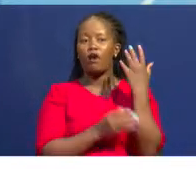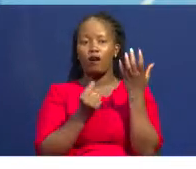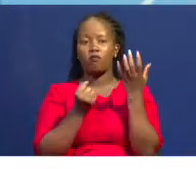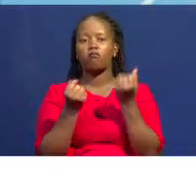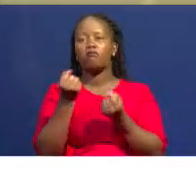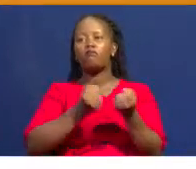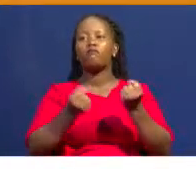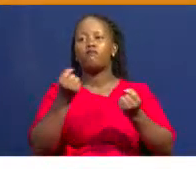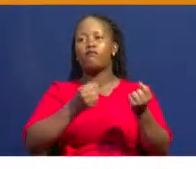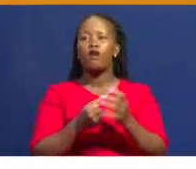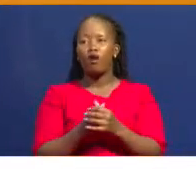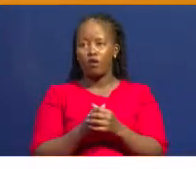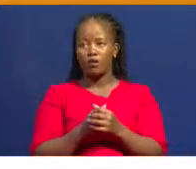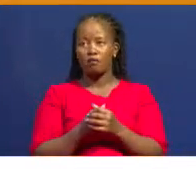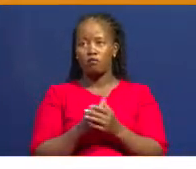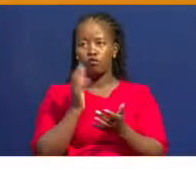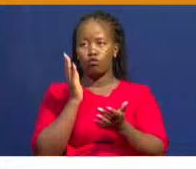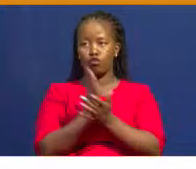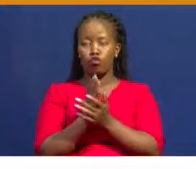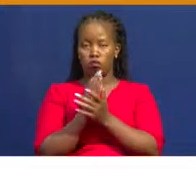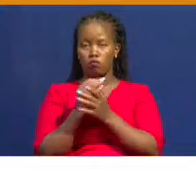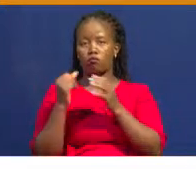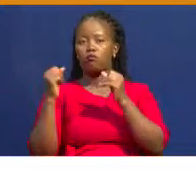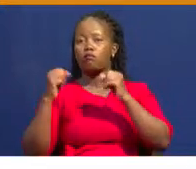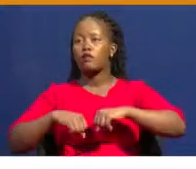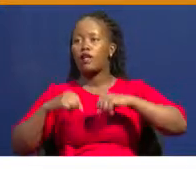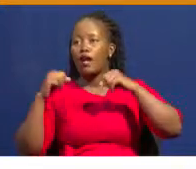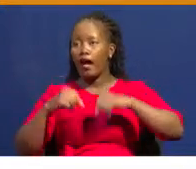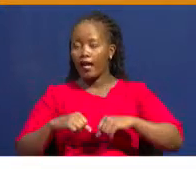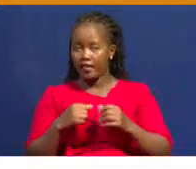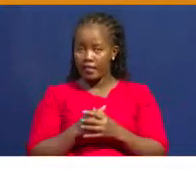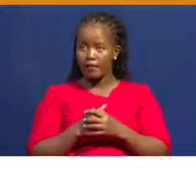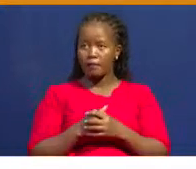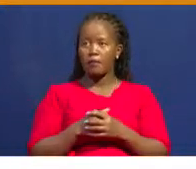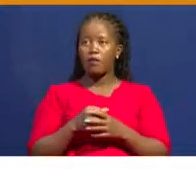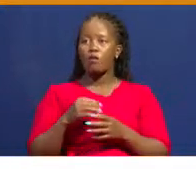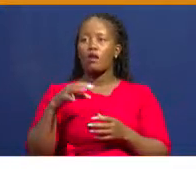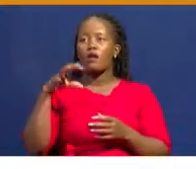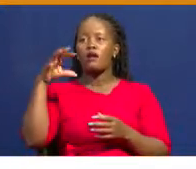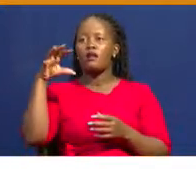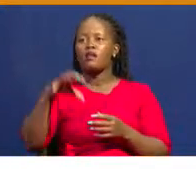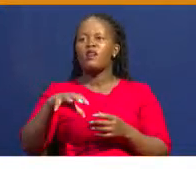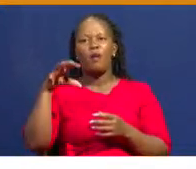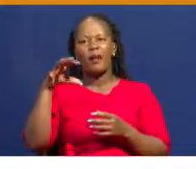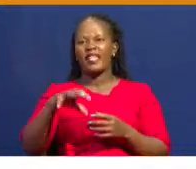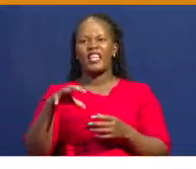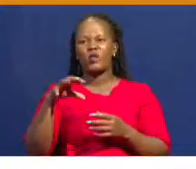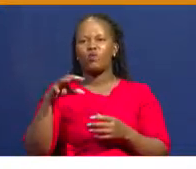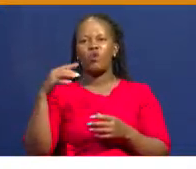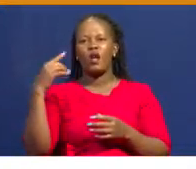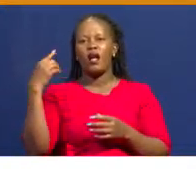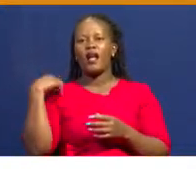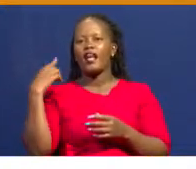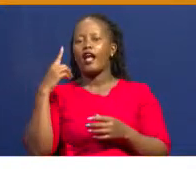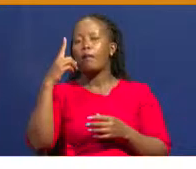saying, one point I agree is that the matatus are now not the number one